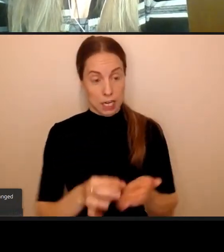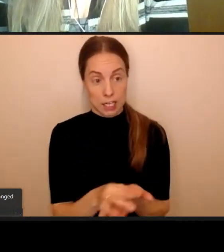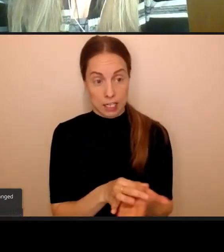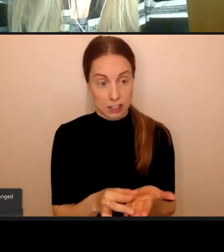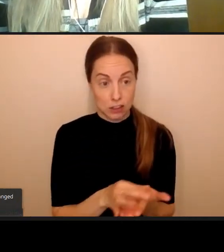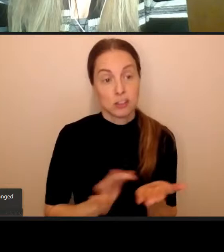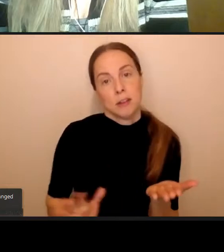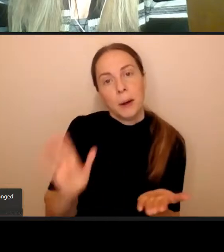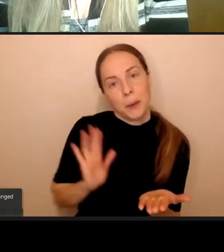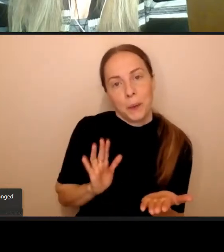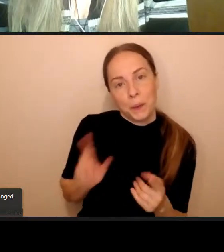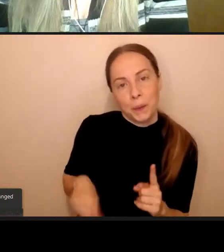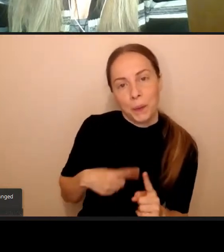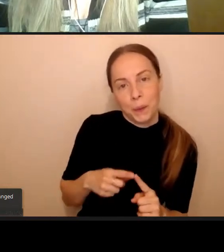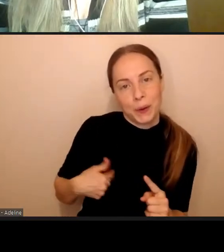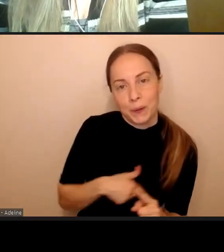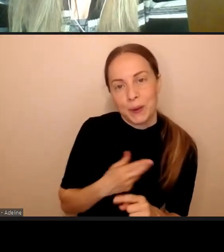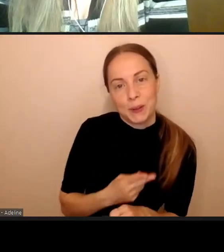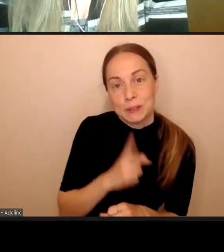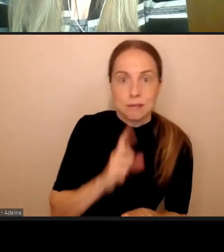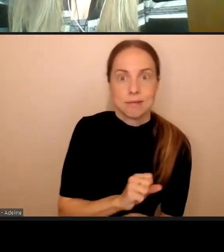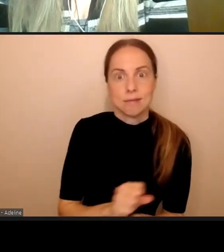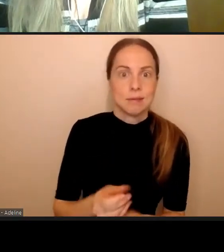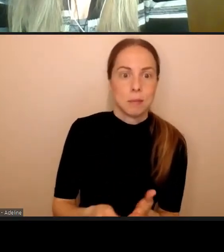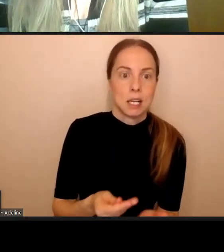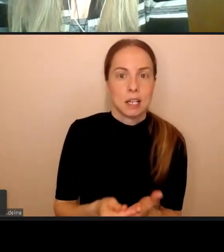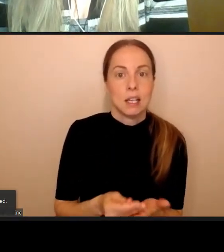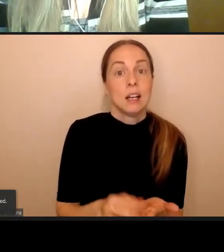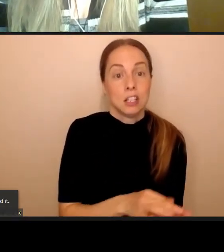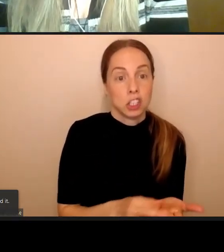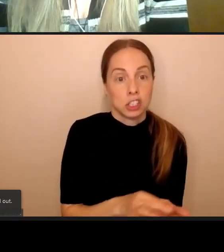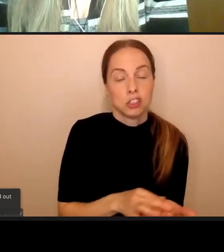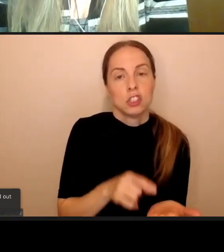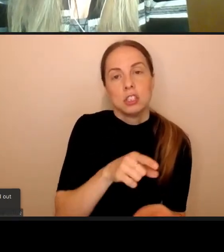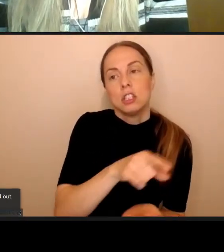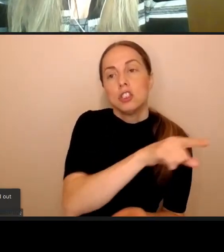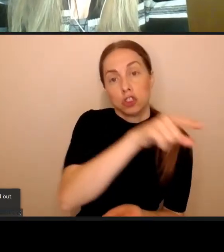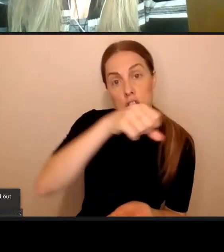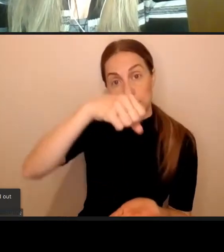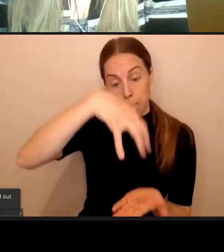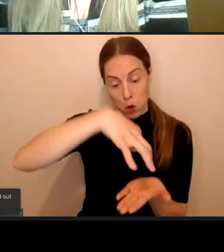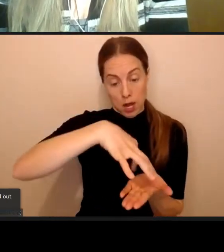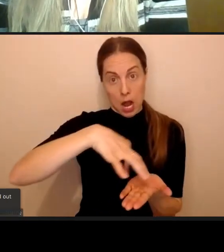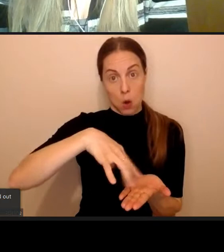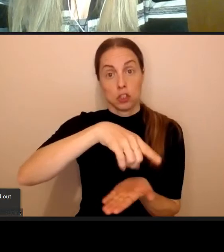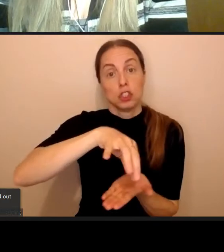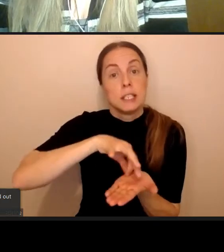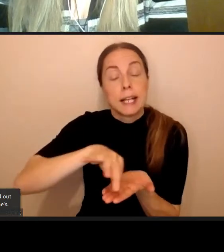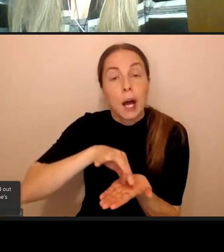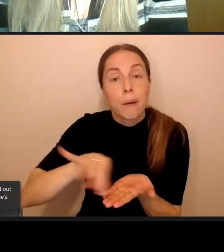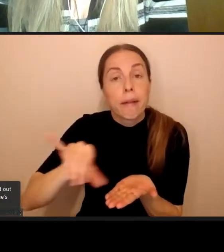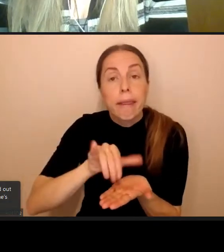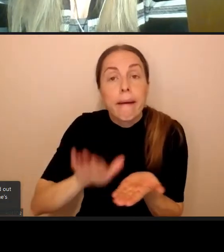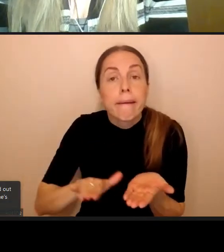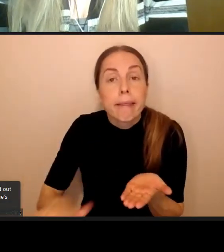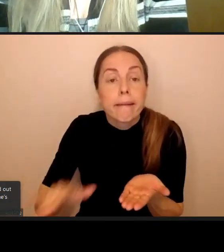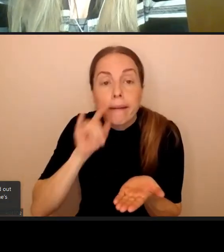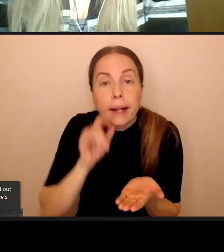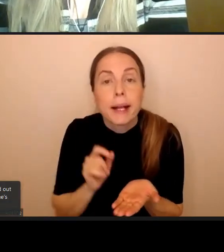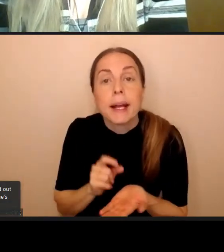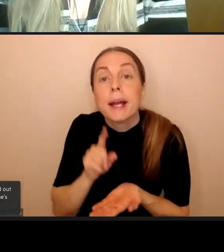real money, she put it in my hand and she counted it out, which is fine, but she counted it out like she's talking to a little kid.